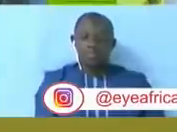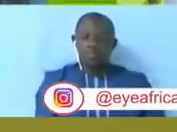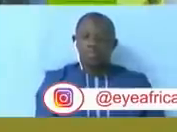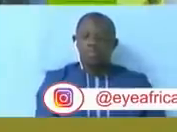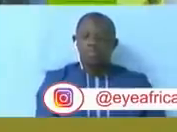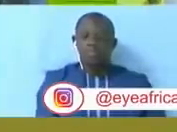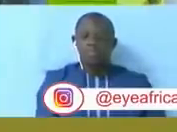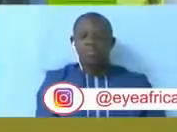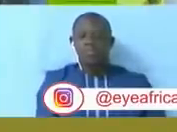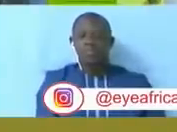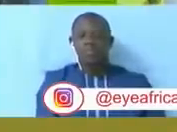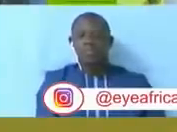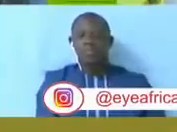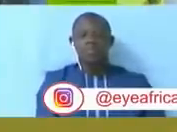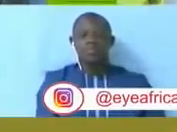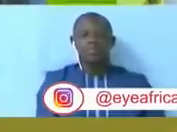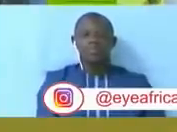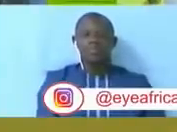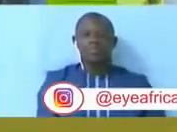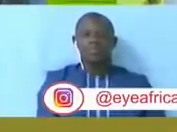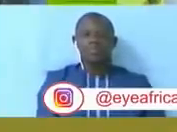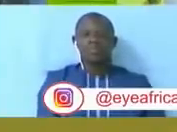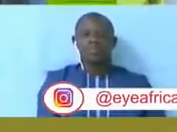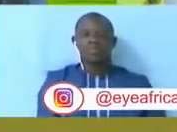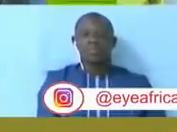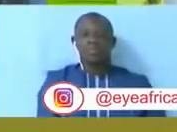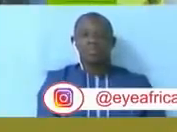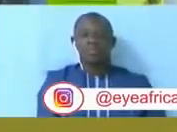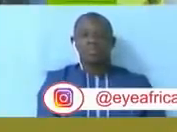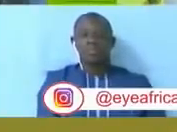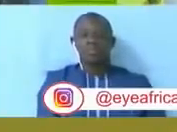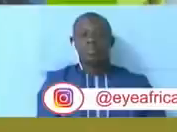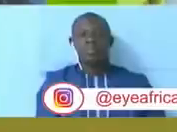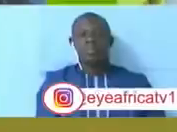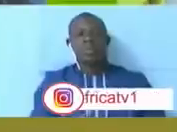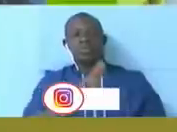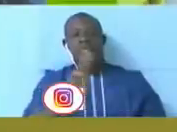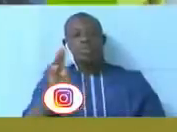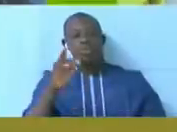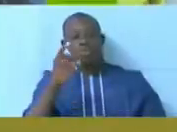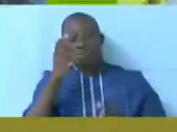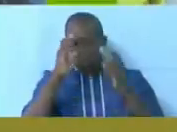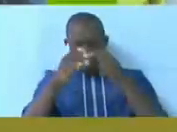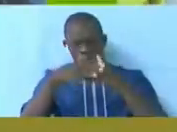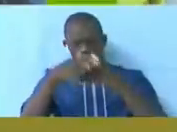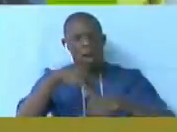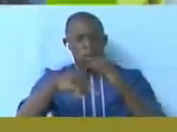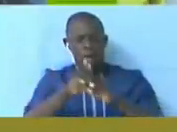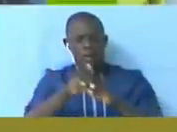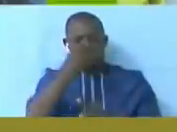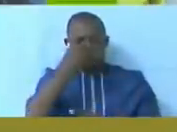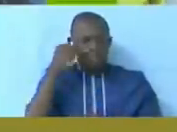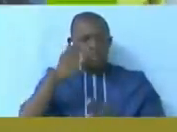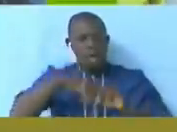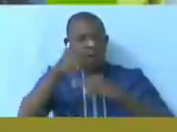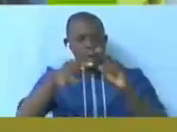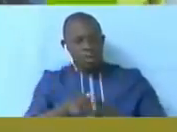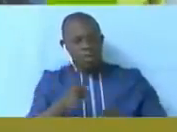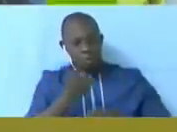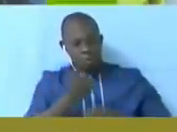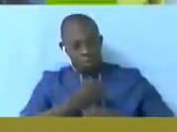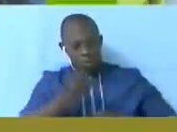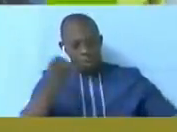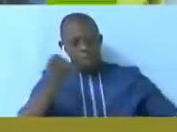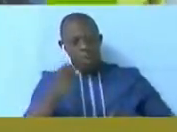this, I wouldn't mind much about drugs, but at least the gun peddling aspect of it. But you come in kidol